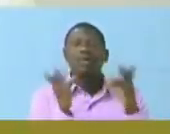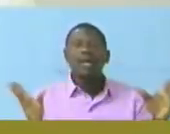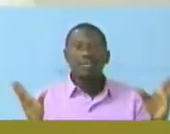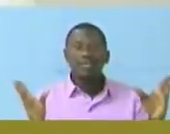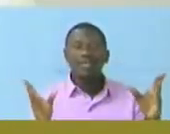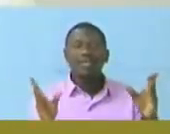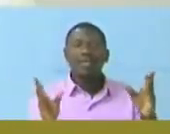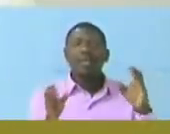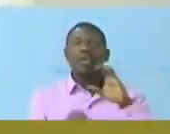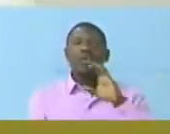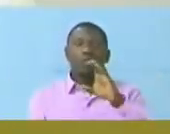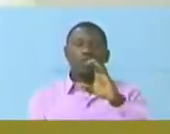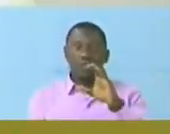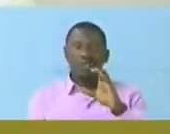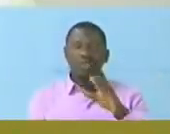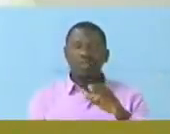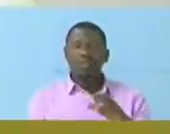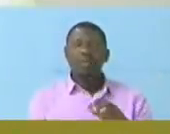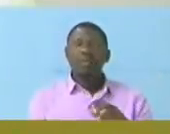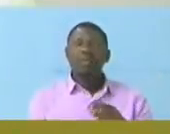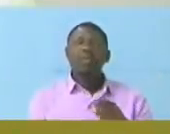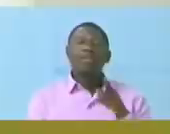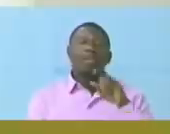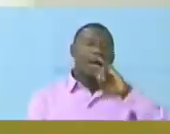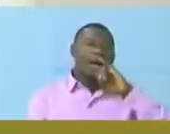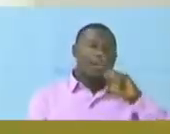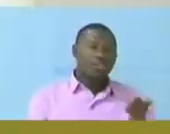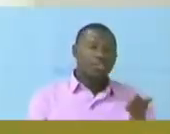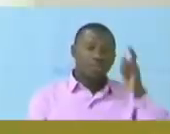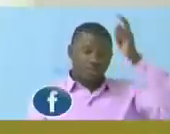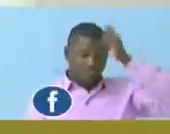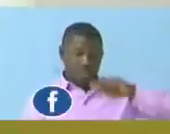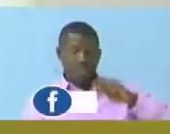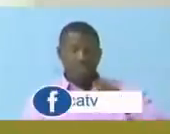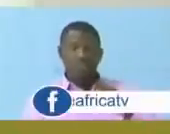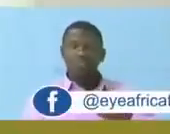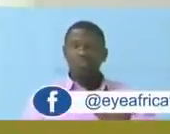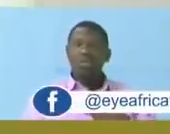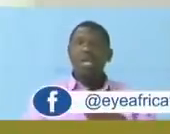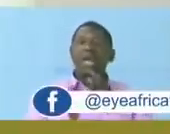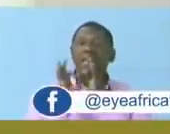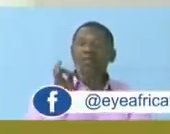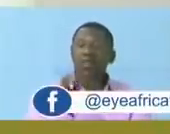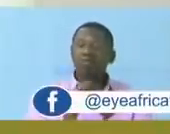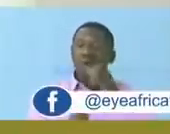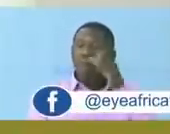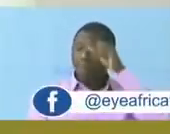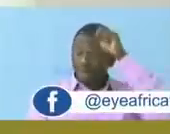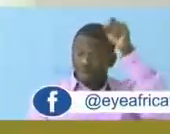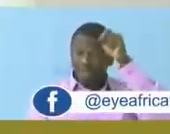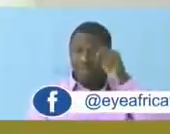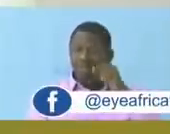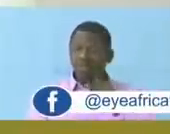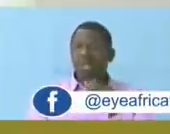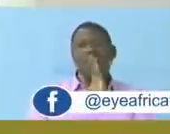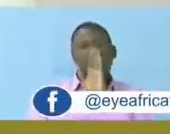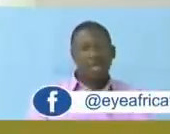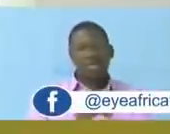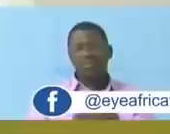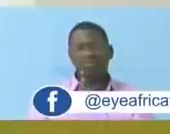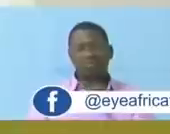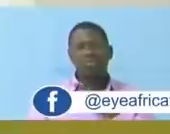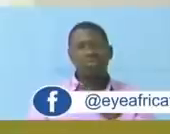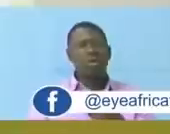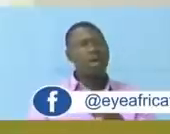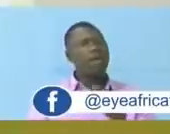democracy, the IGP should have said, Mr. President, you are asking me to violate this person's rights. And under